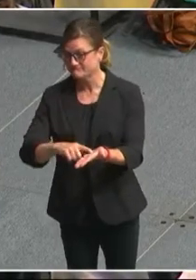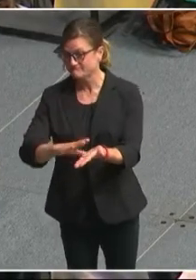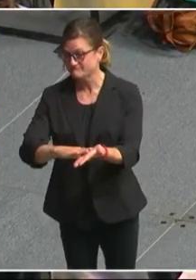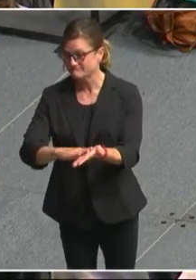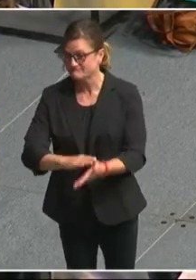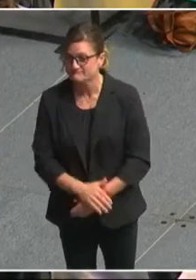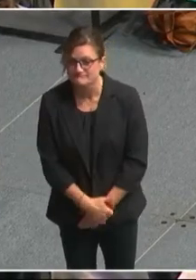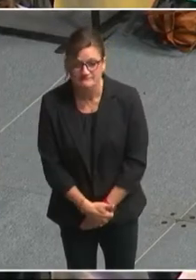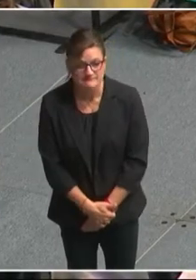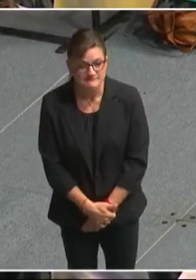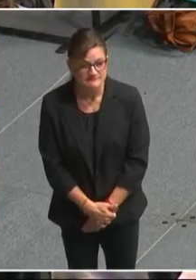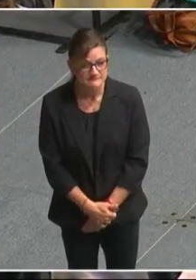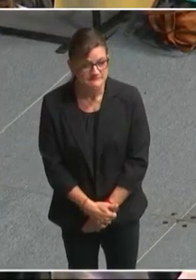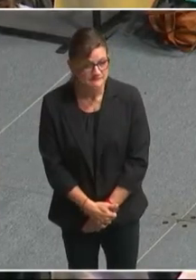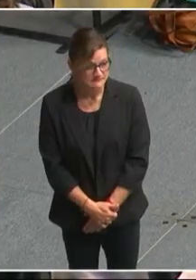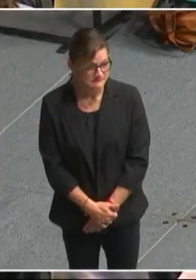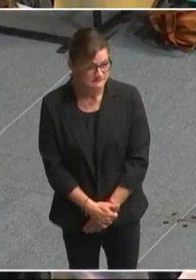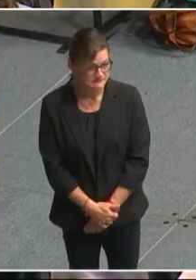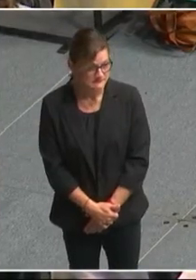recognized?